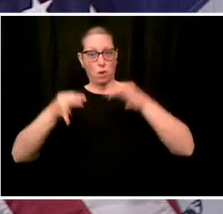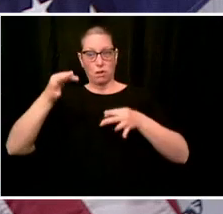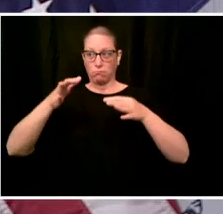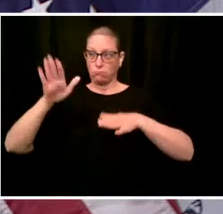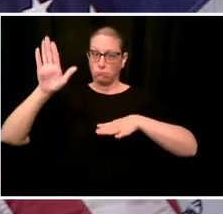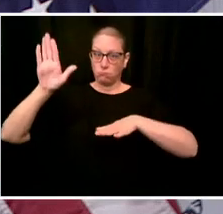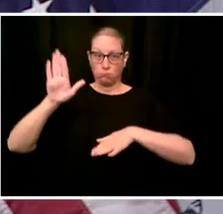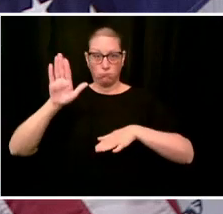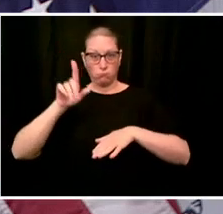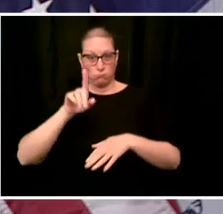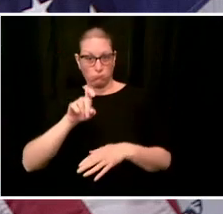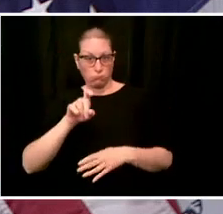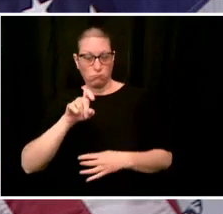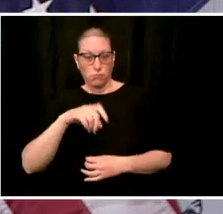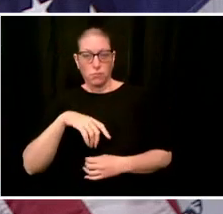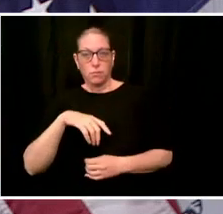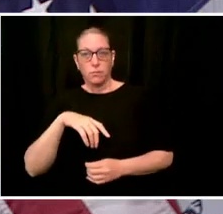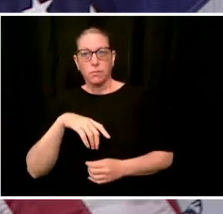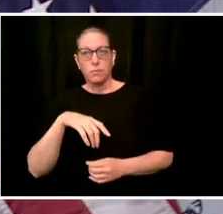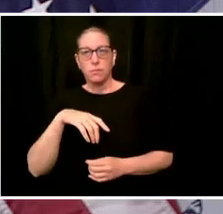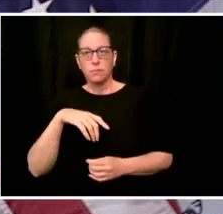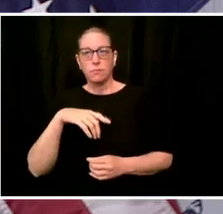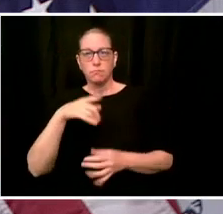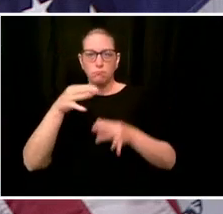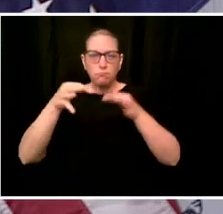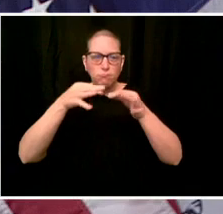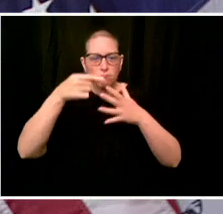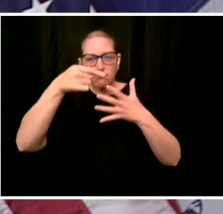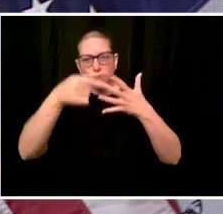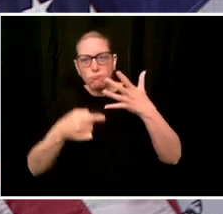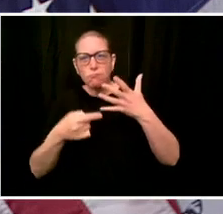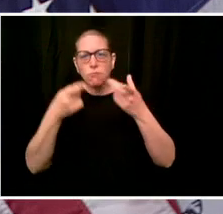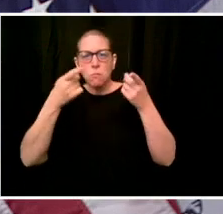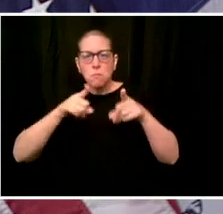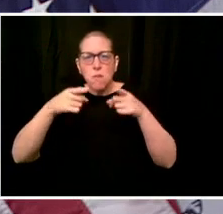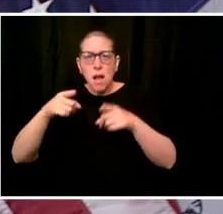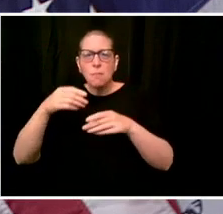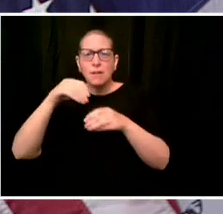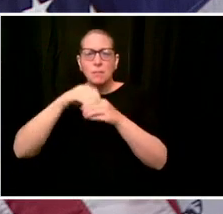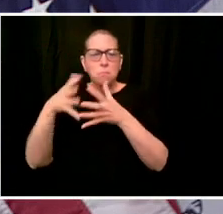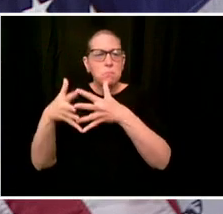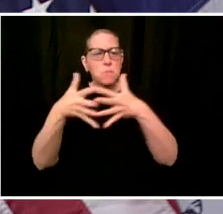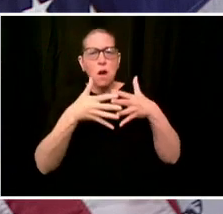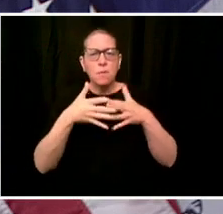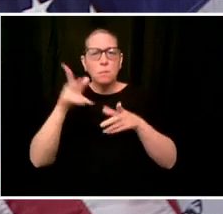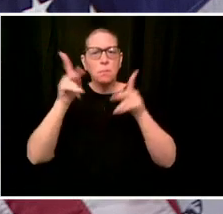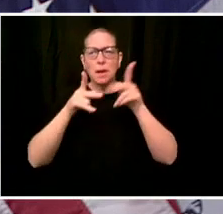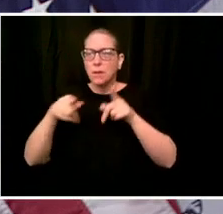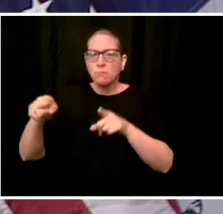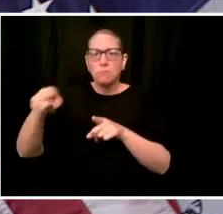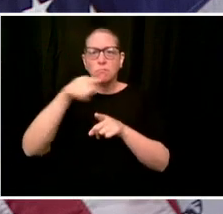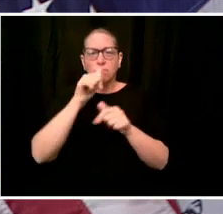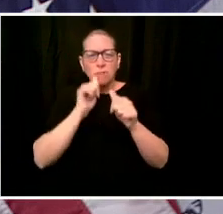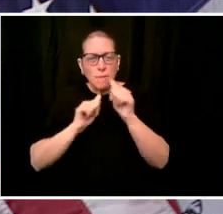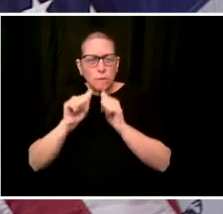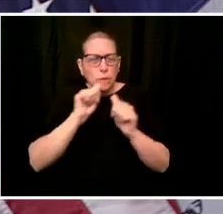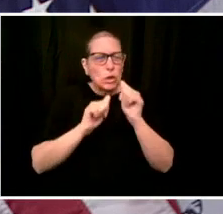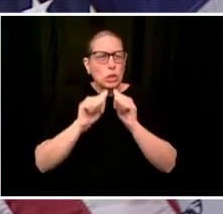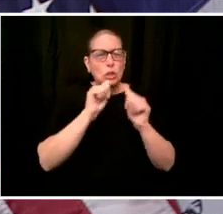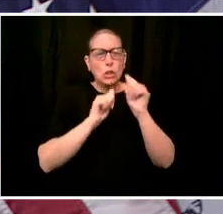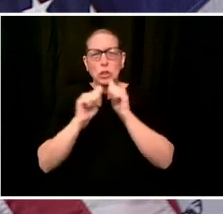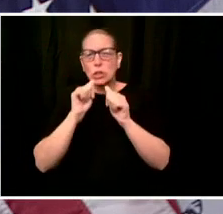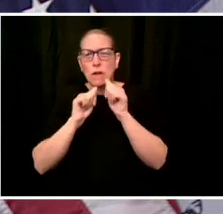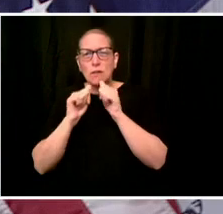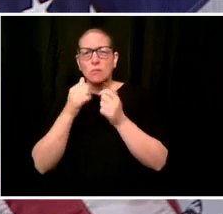many Americans. I wanted to get your reaction to that. And yesterday you mentioned as June as the possibility we could be opening things up in the city. Is even